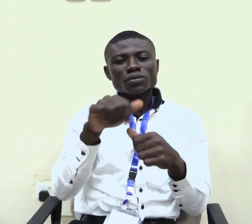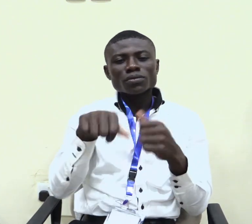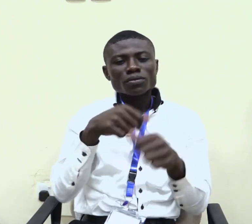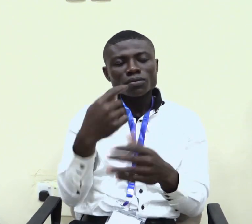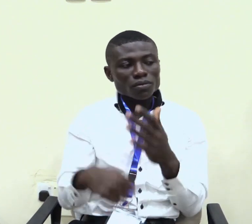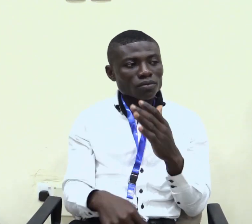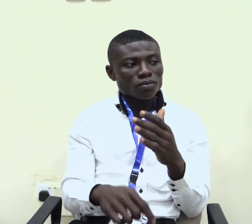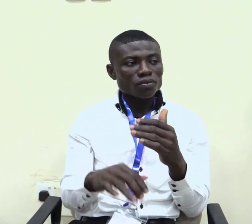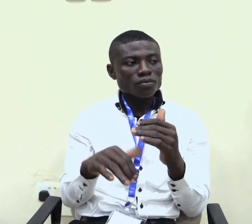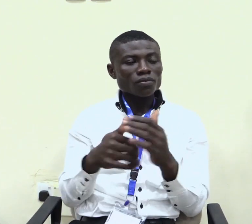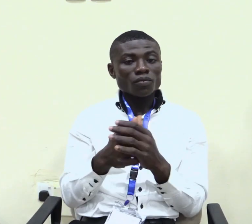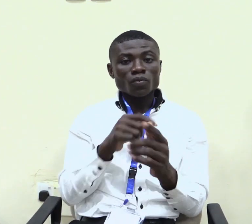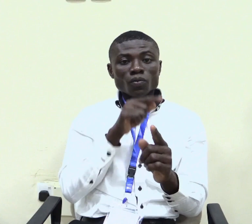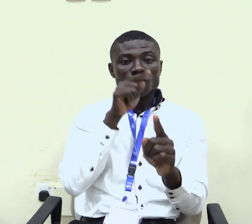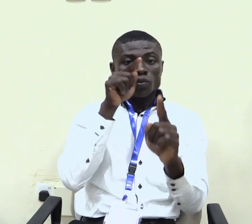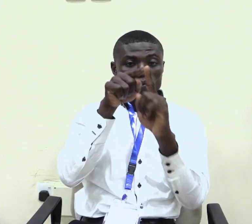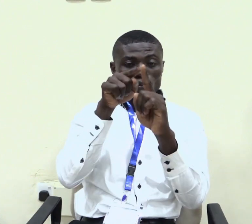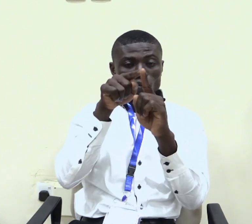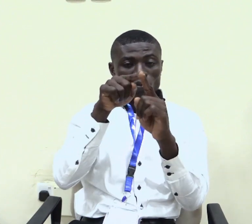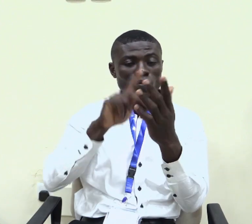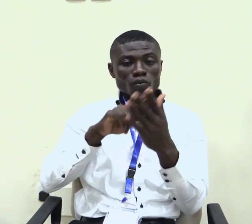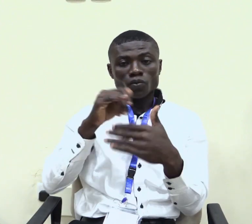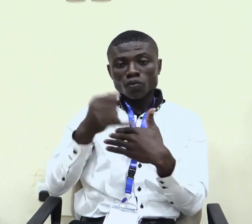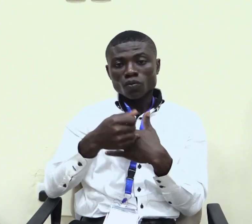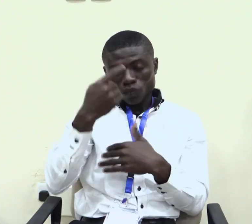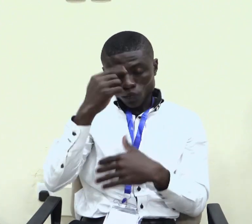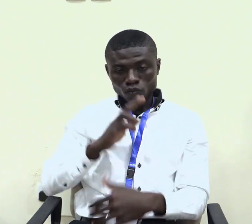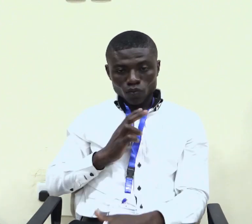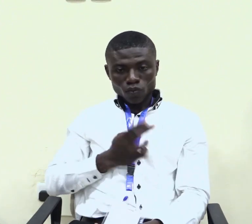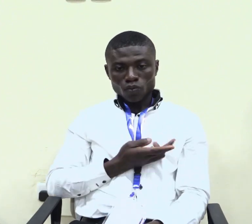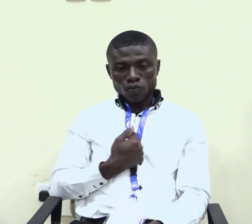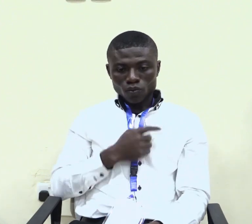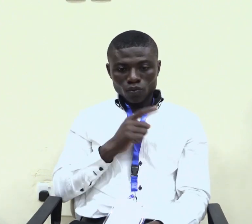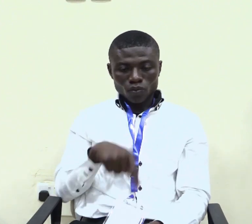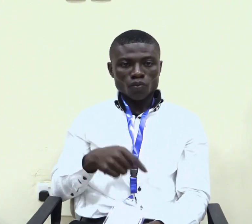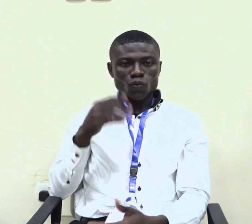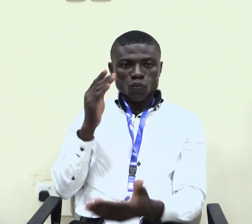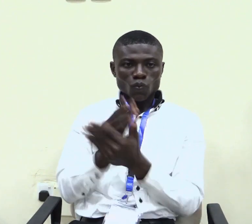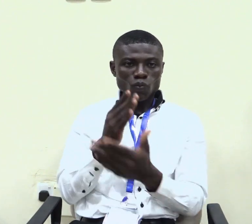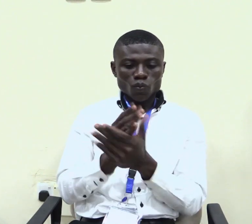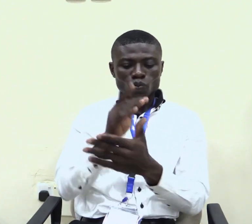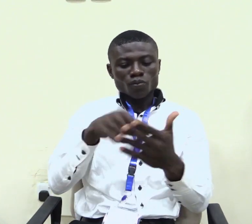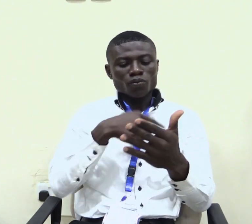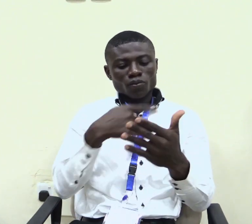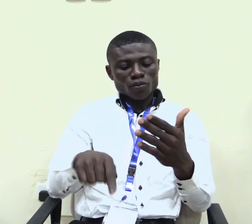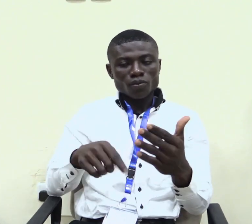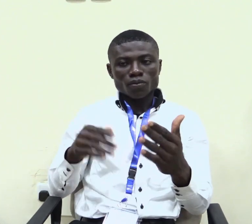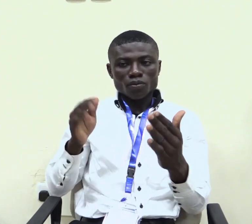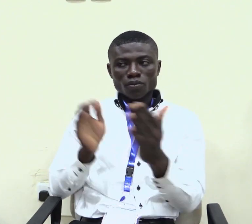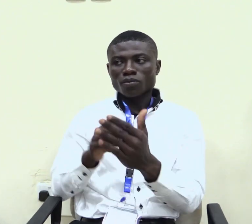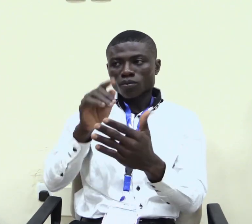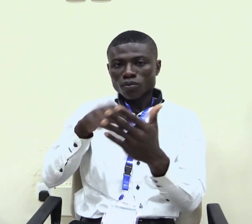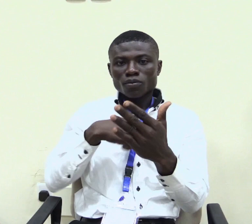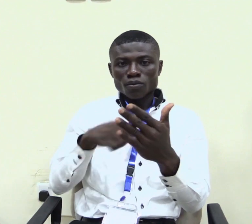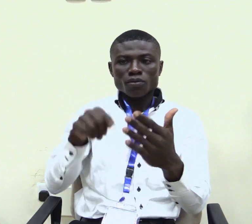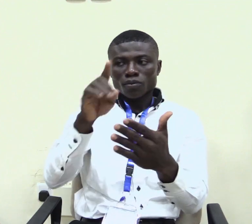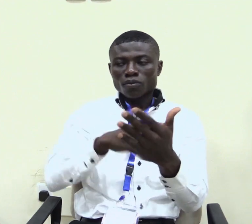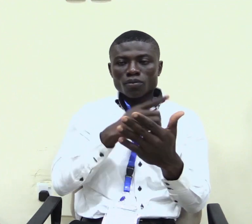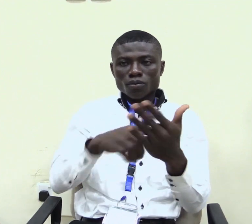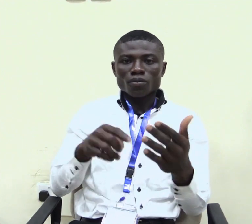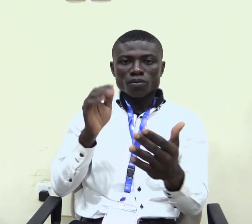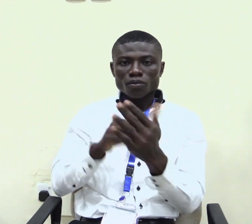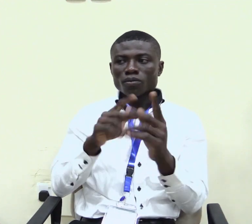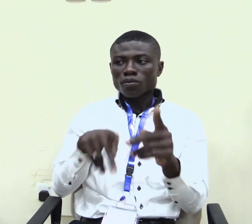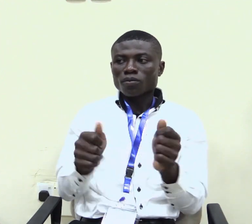The overall goal of the project was for us to reduce stigma and discrimination against